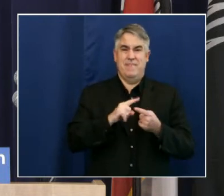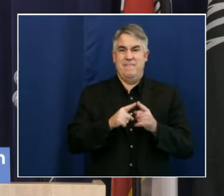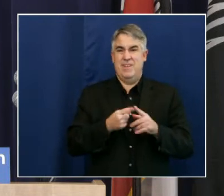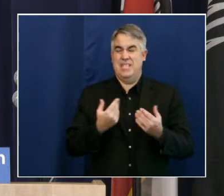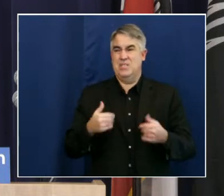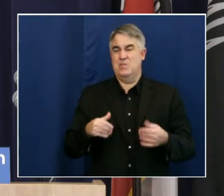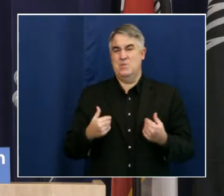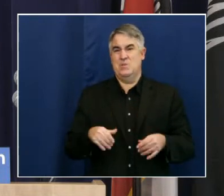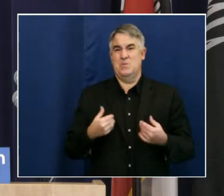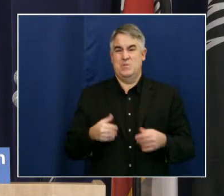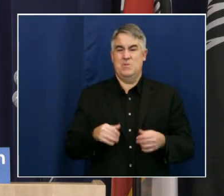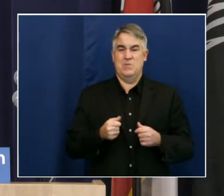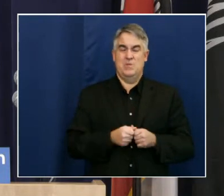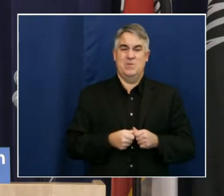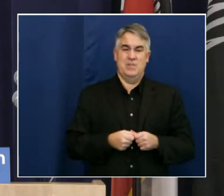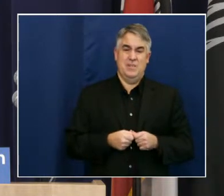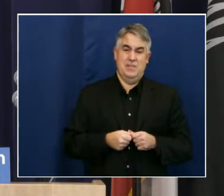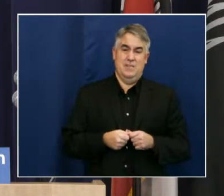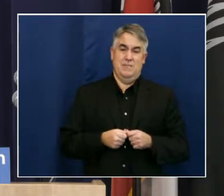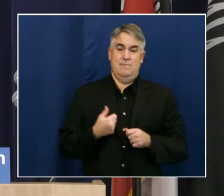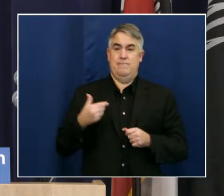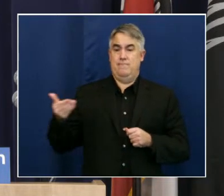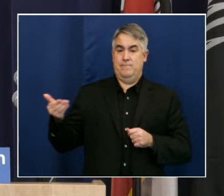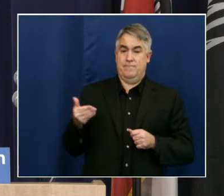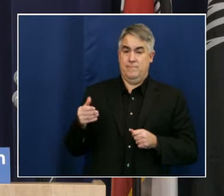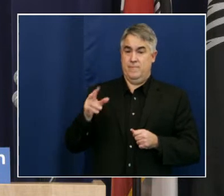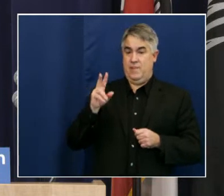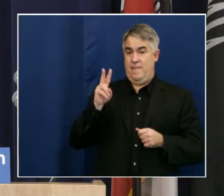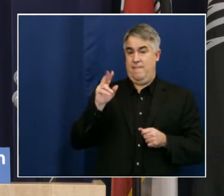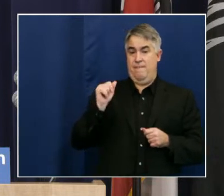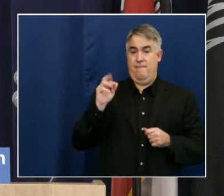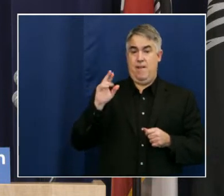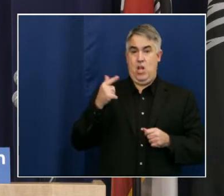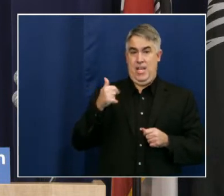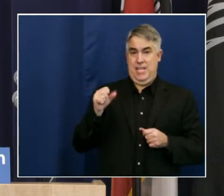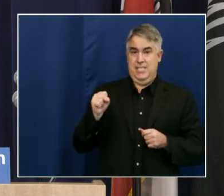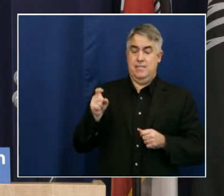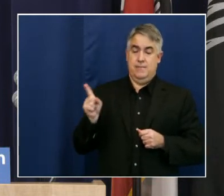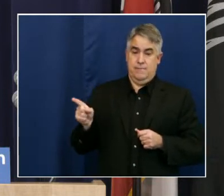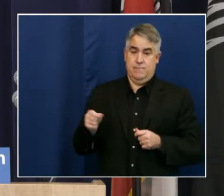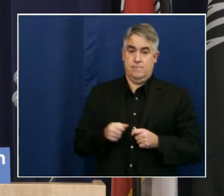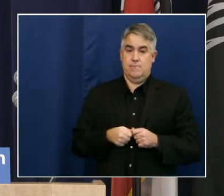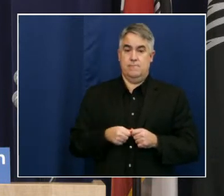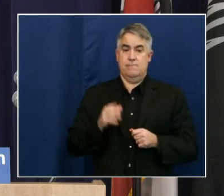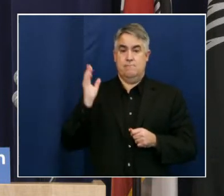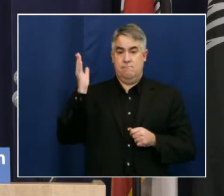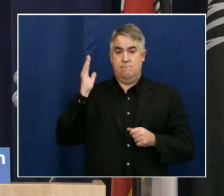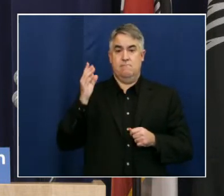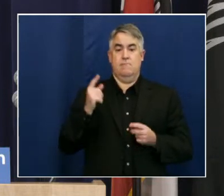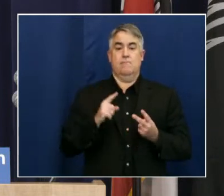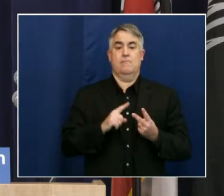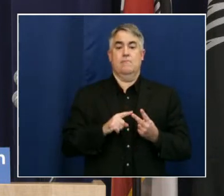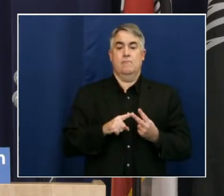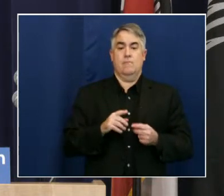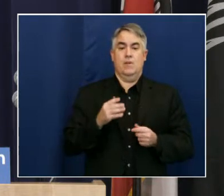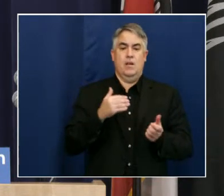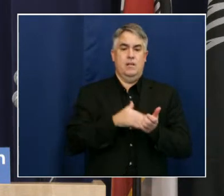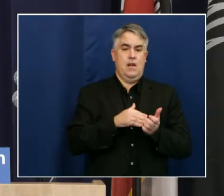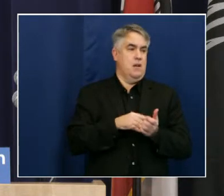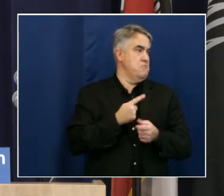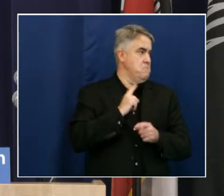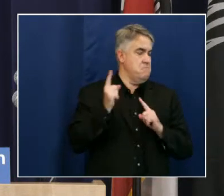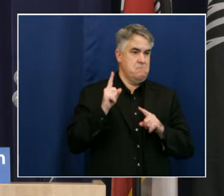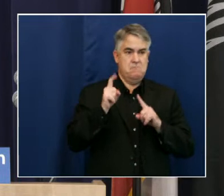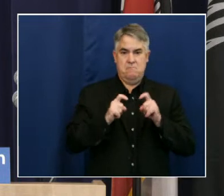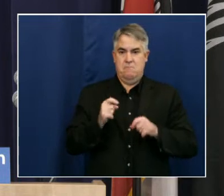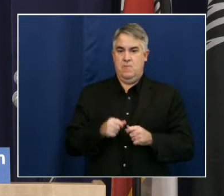issues, including some recent board actions. And then we will get to your questions, and our public health doctors are here and ready to answer any